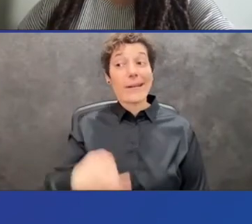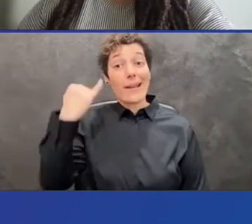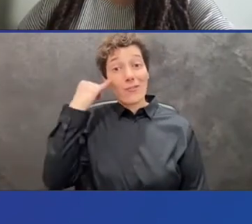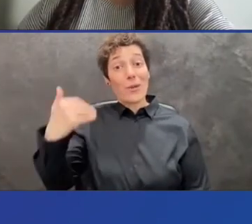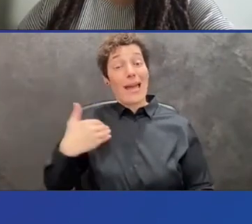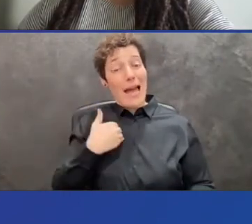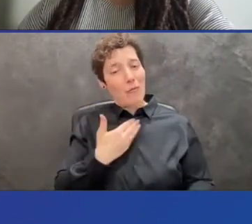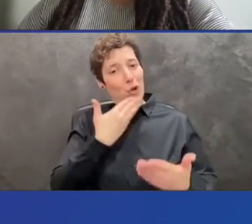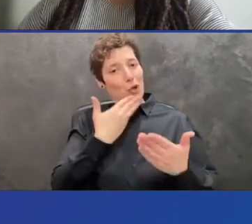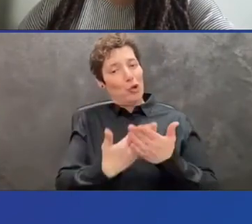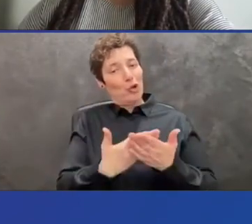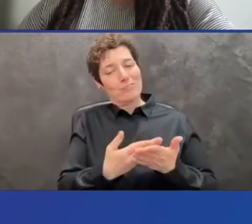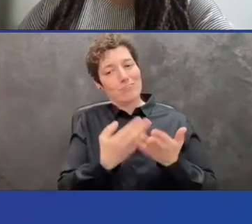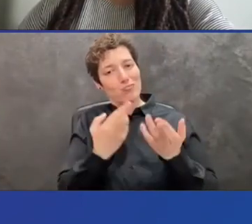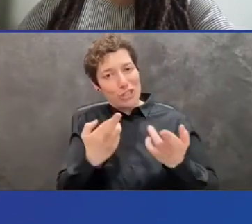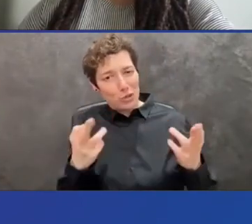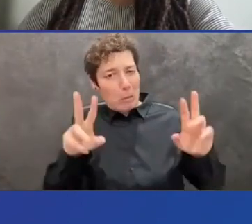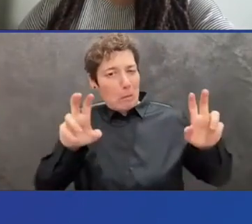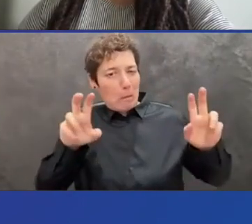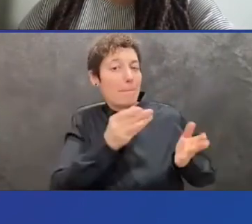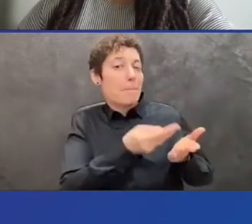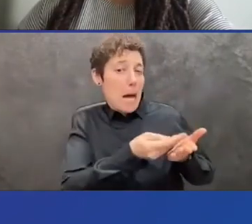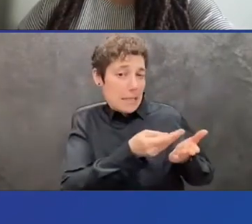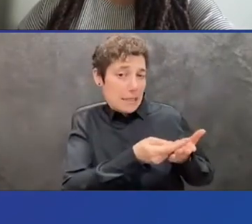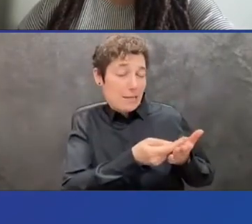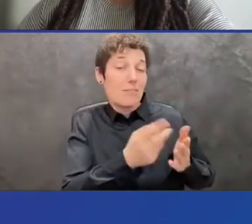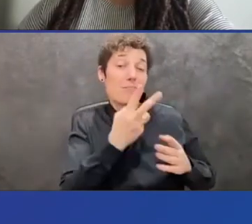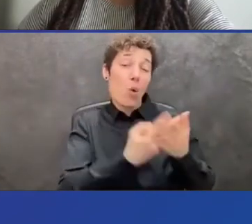well-resourced financially and with human capital.